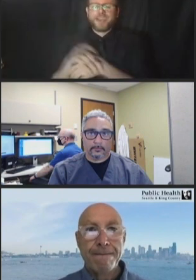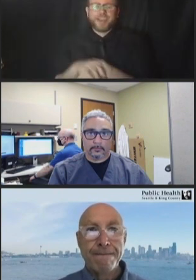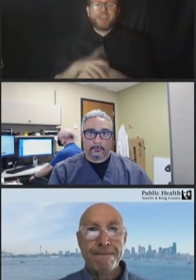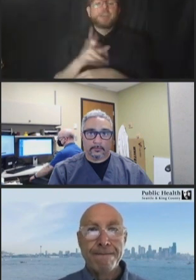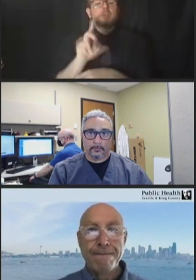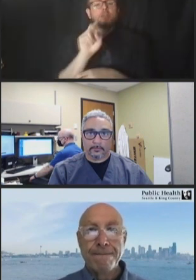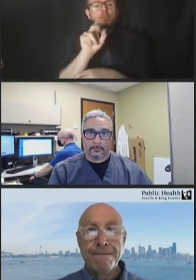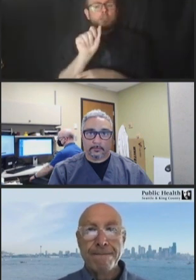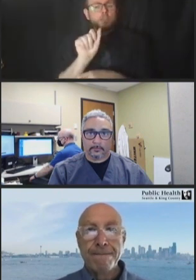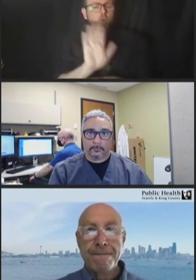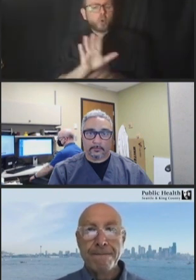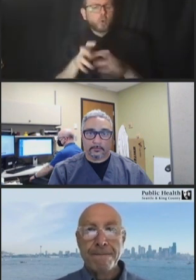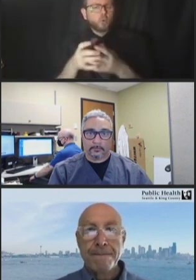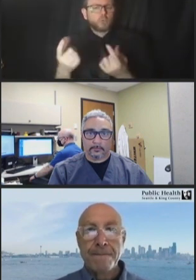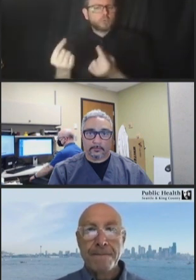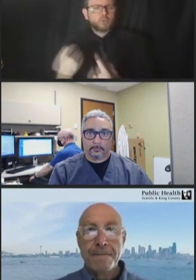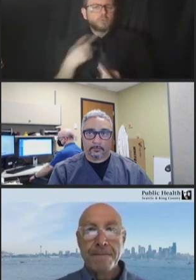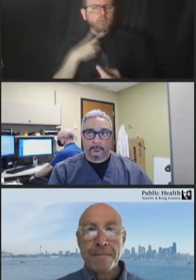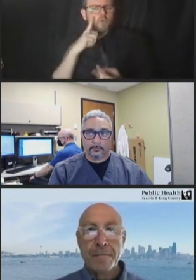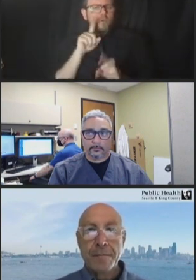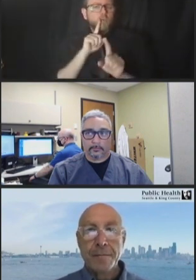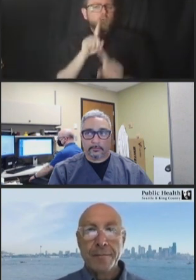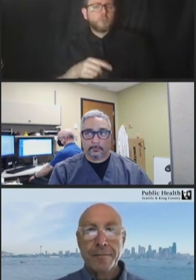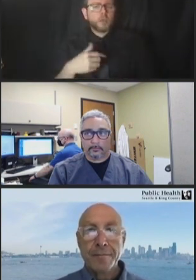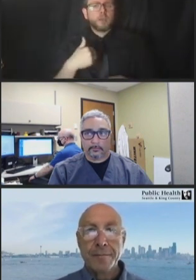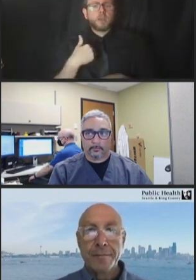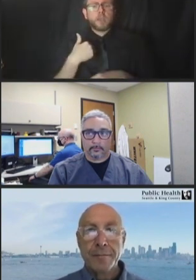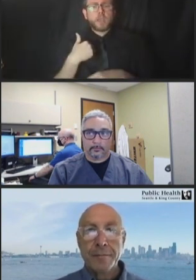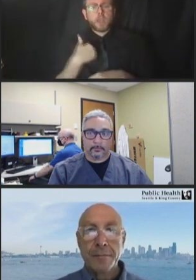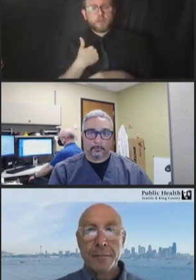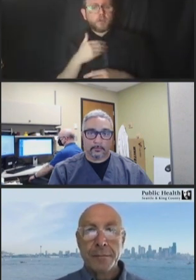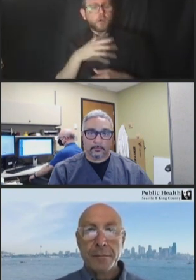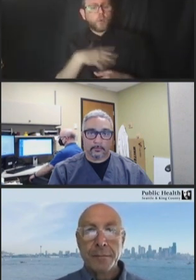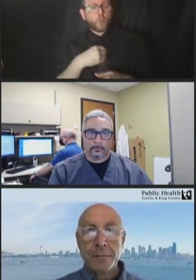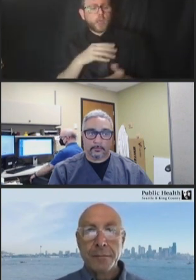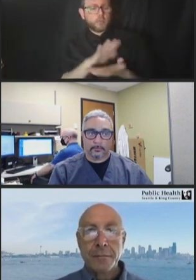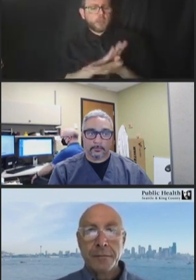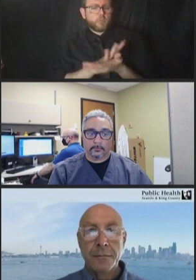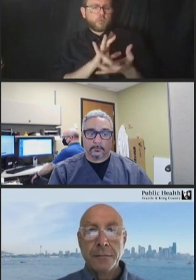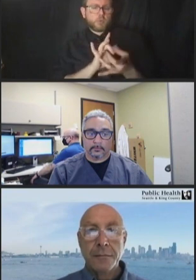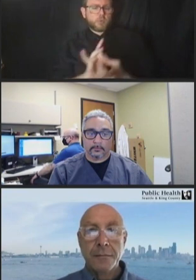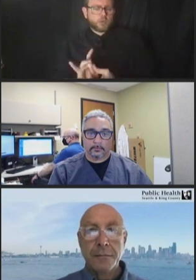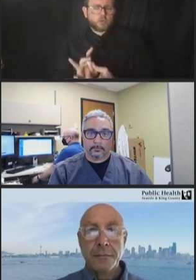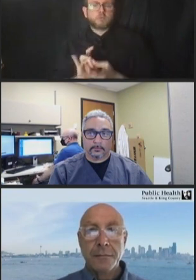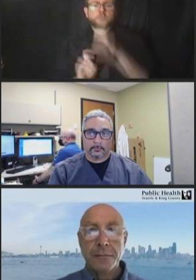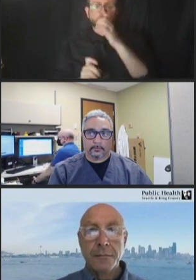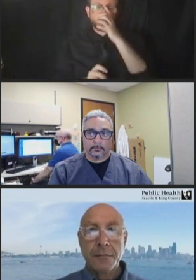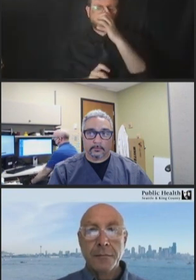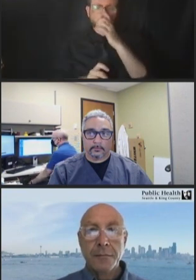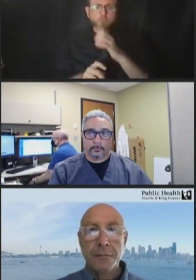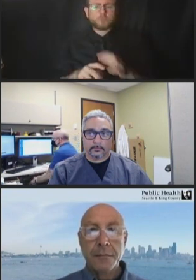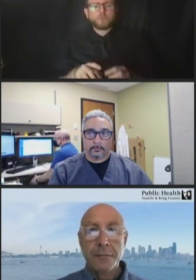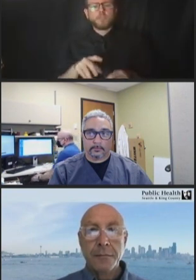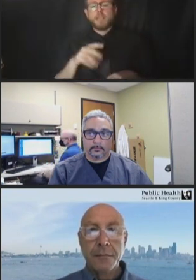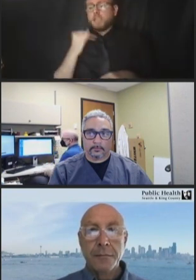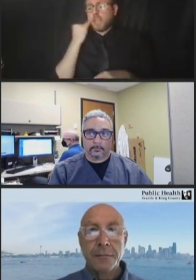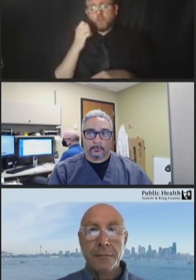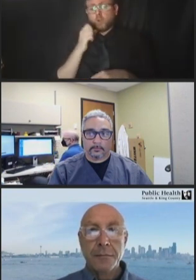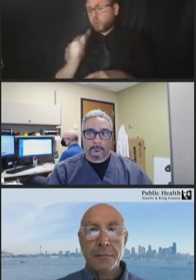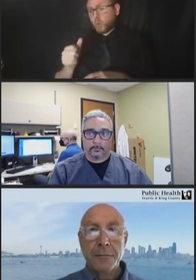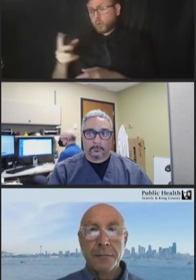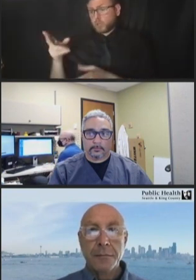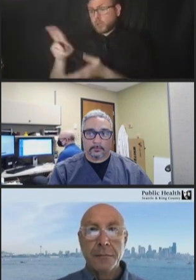as part of this report, and there's a white paper associated with it, is they really looked at, okay, if you don't enroll the right